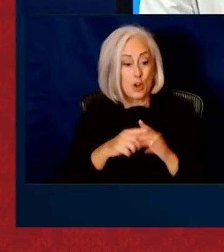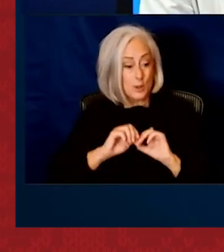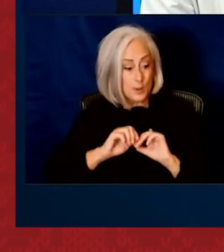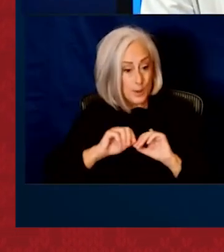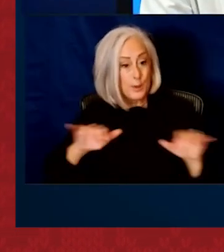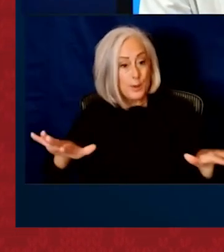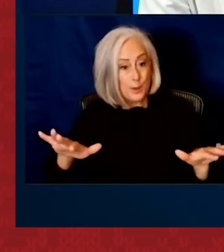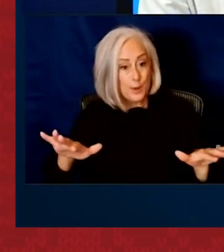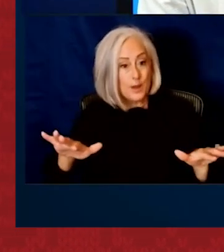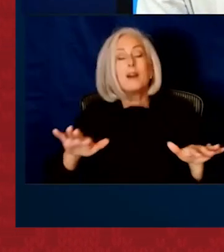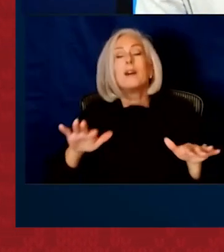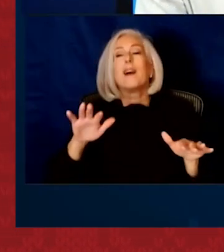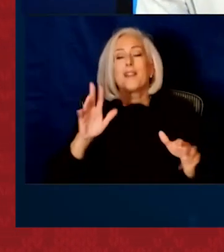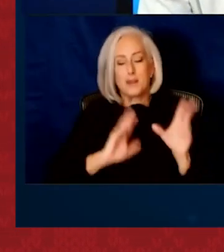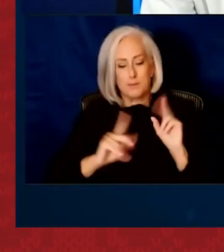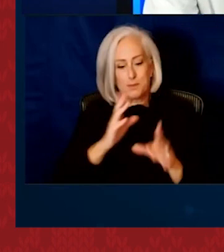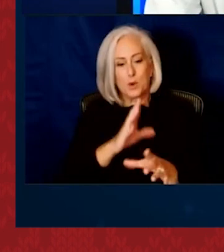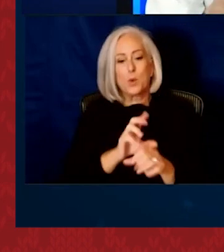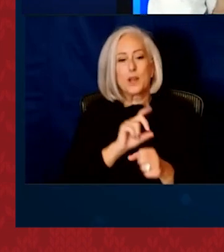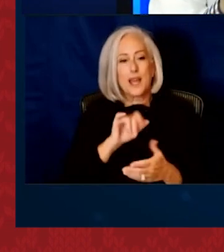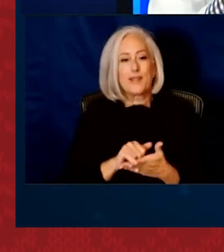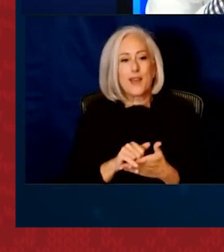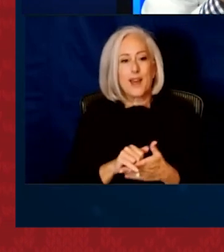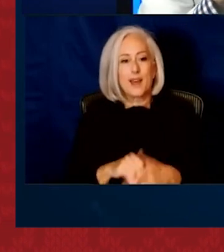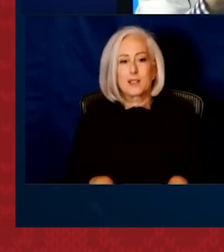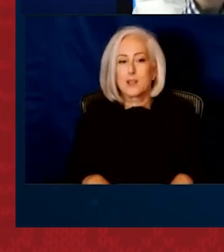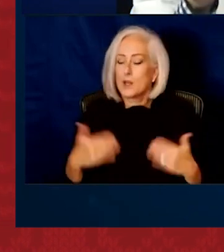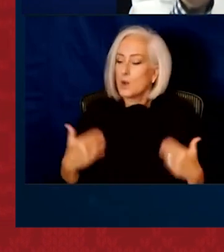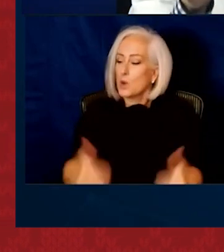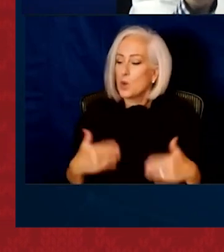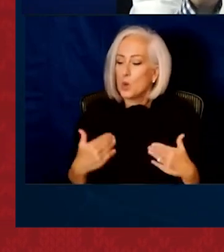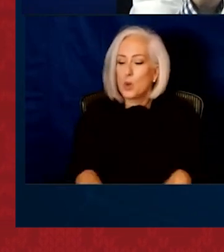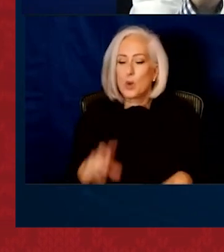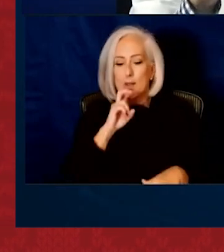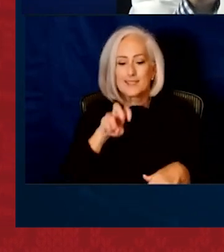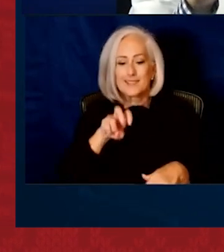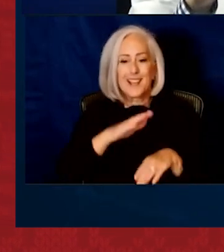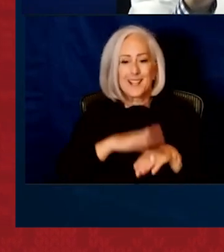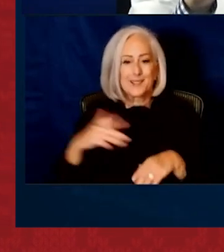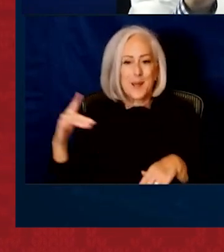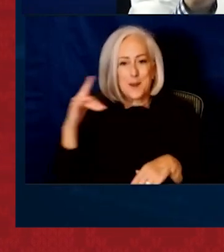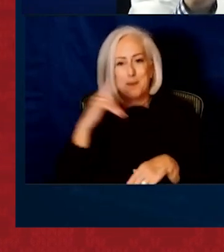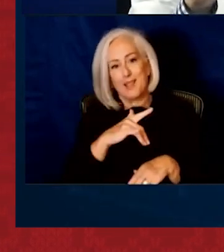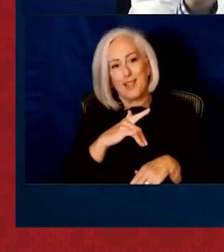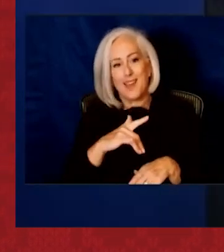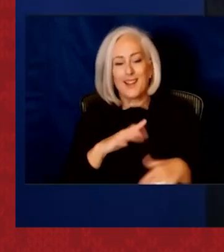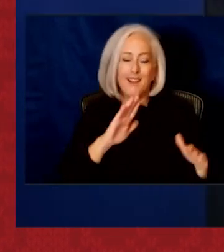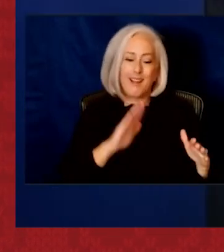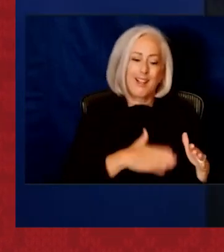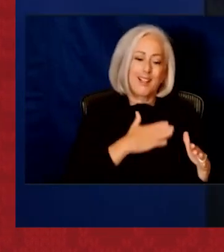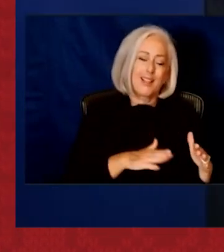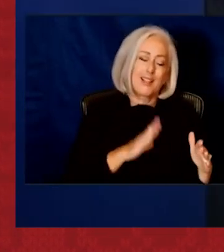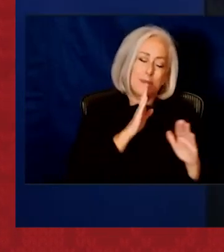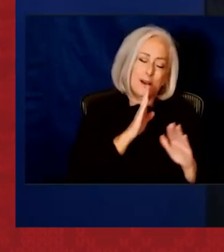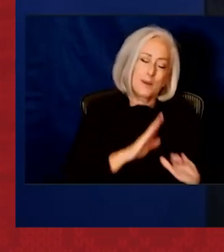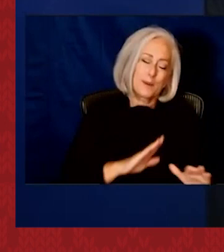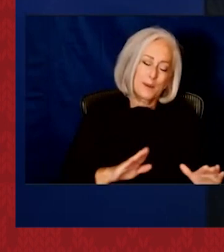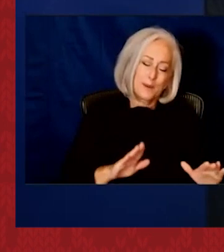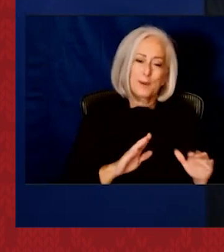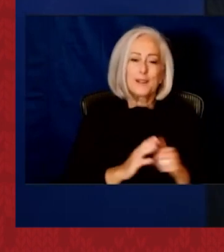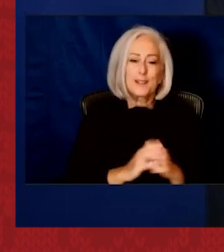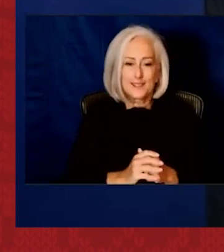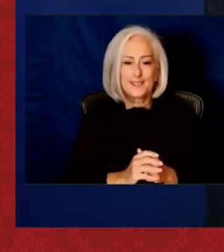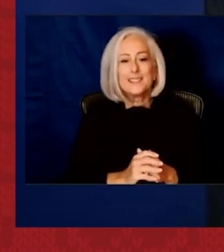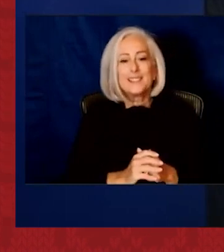Lull, lullaby, snakes on a plane. We are on a roll today. Yeah. Just to say, though, I think the other thing about BA5 that is important to remember is that